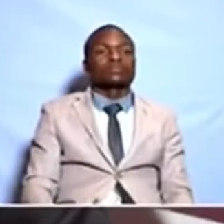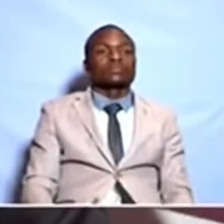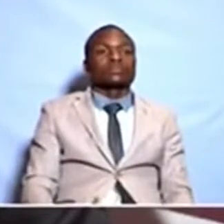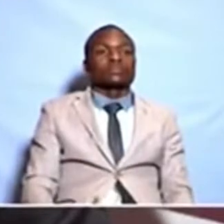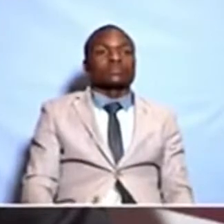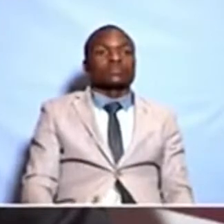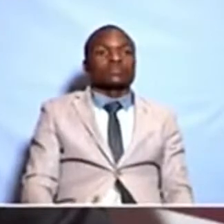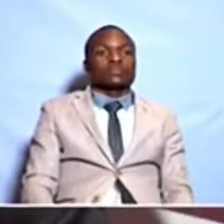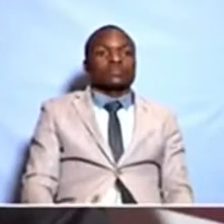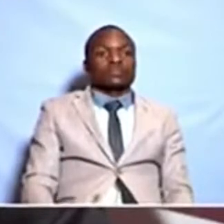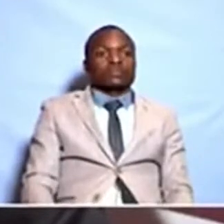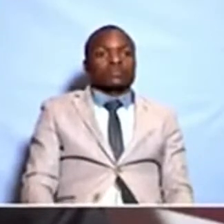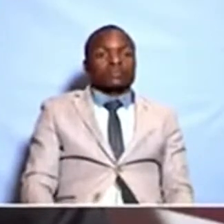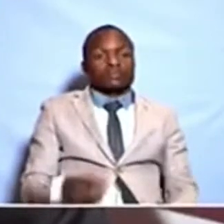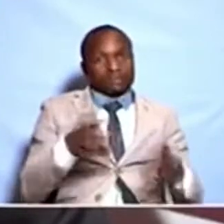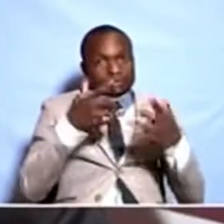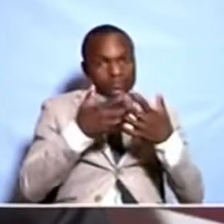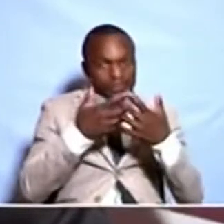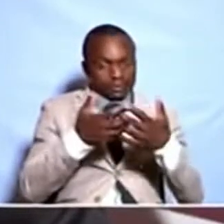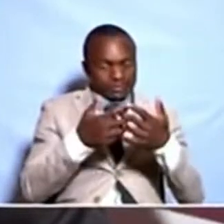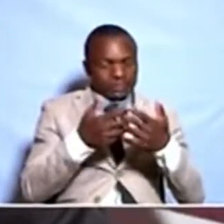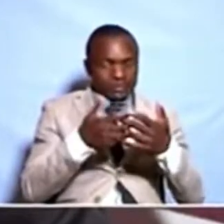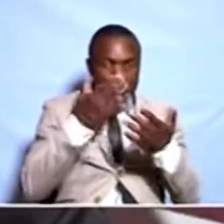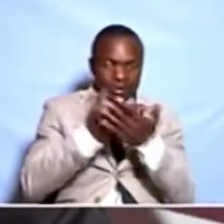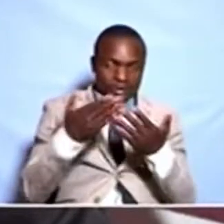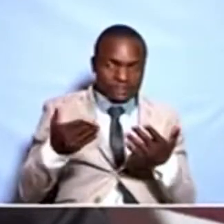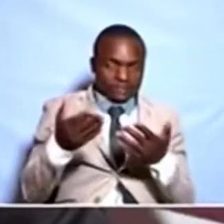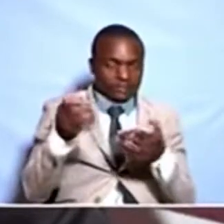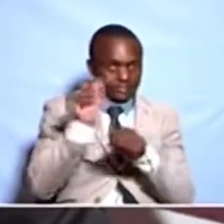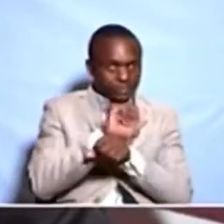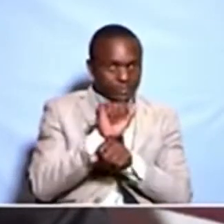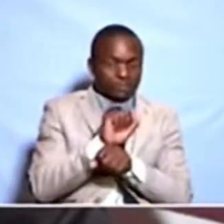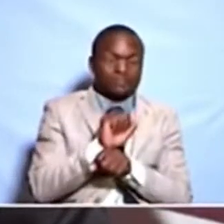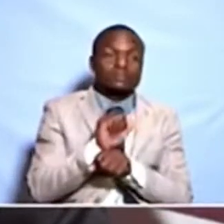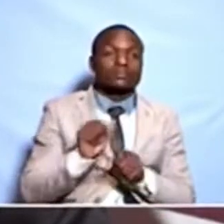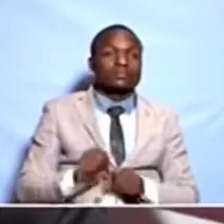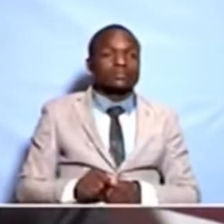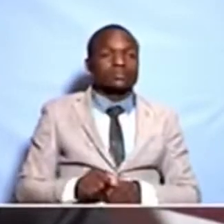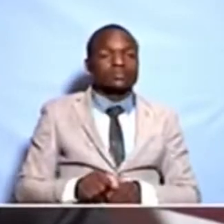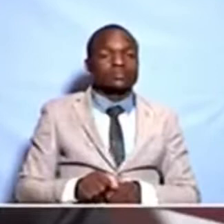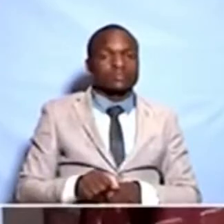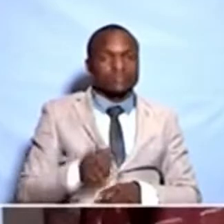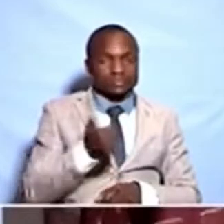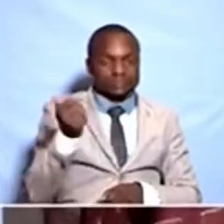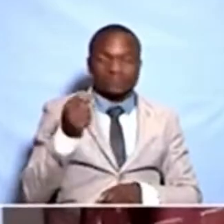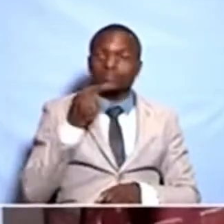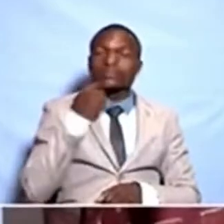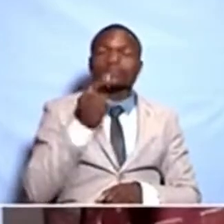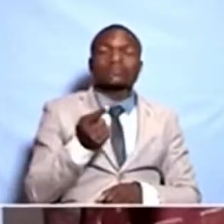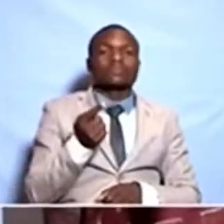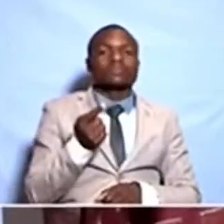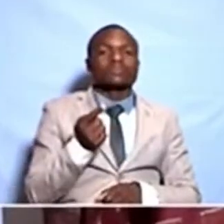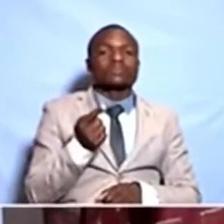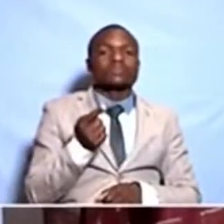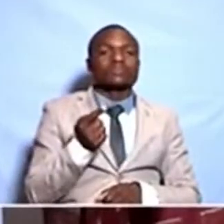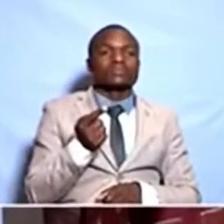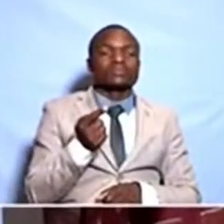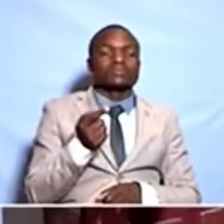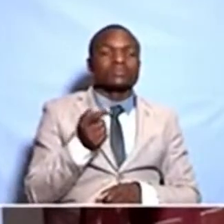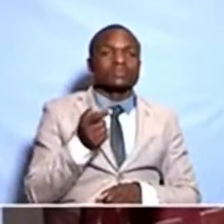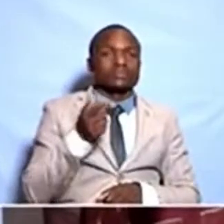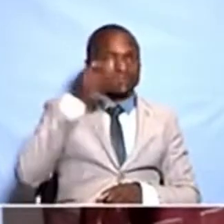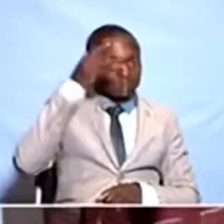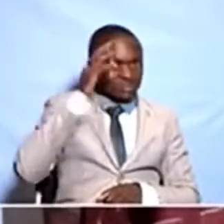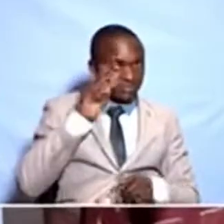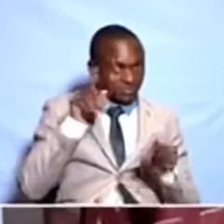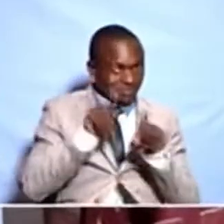precautions on the engine, where you buy a vehicle, Yes, then the other one I had also mentioned of the color, something in line with